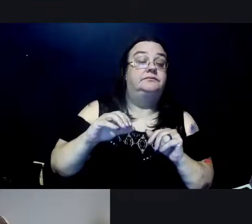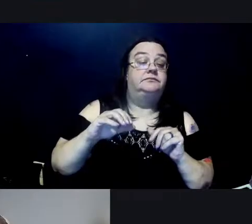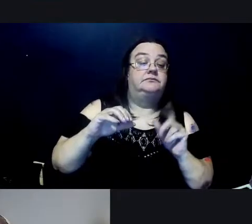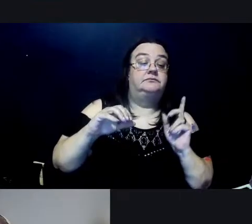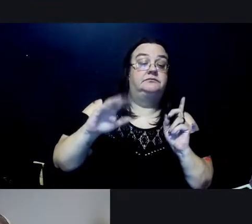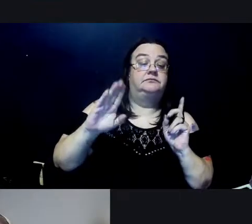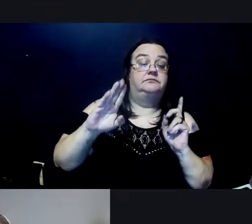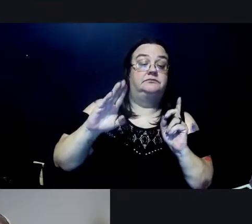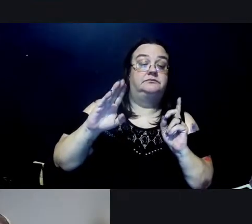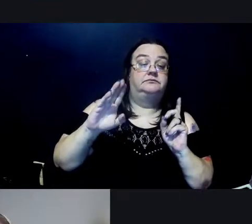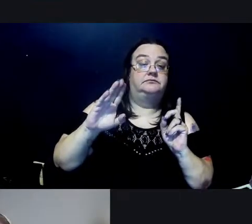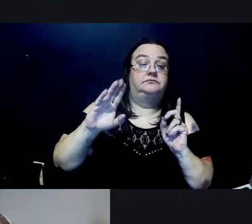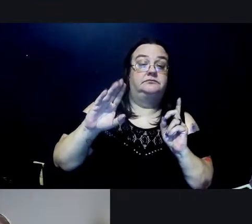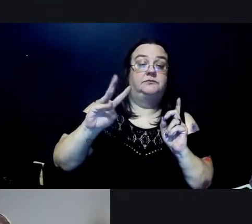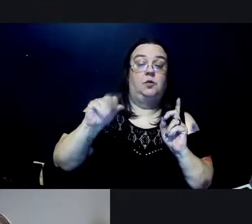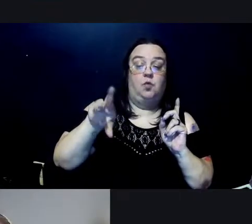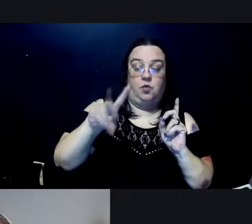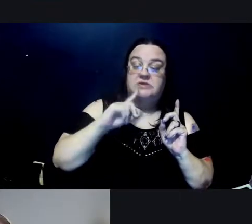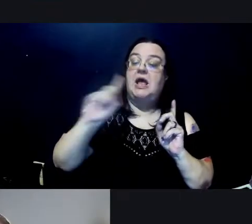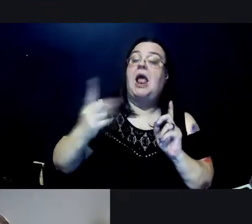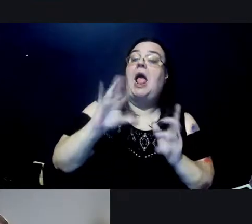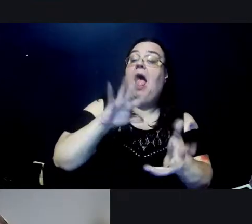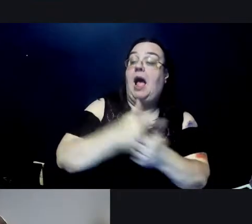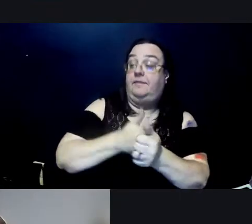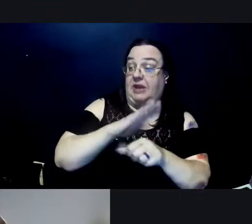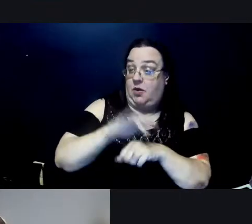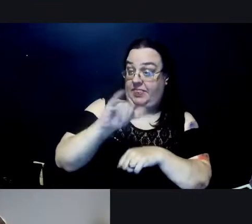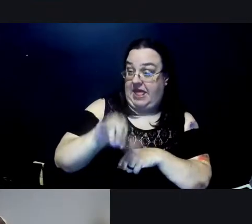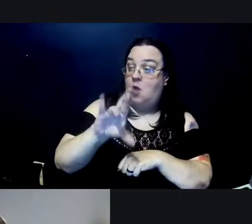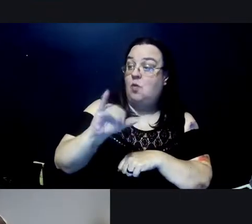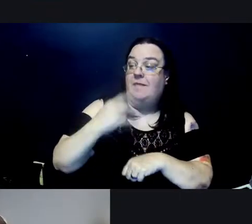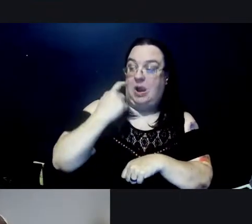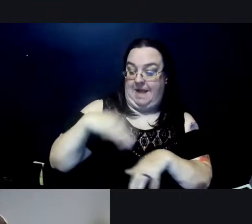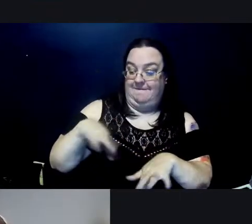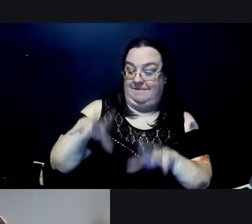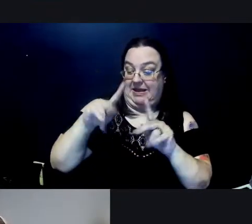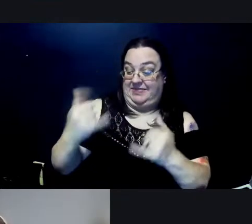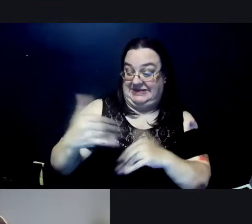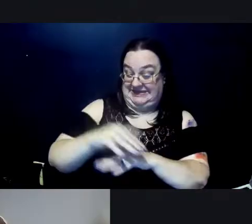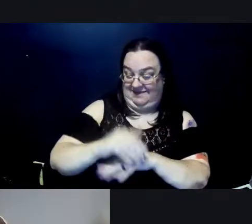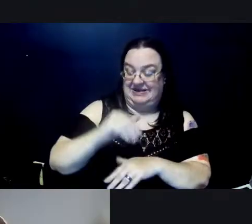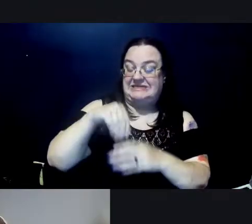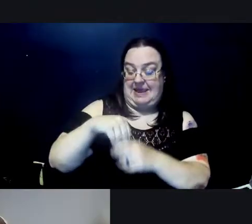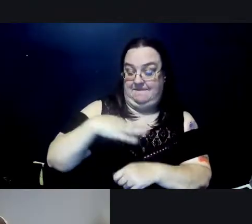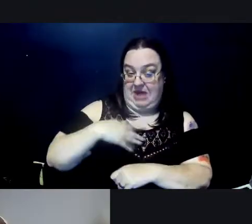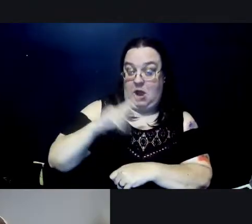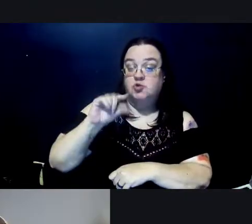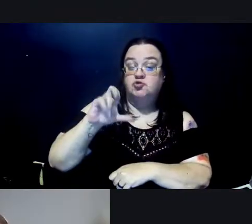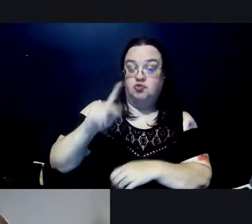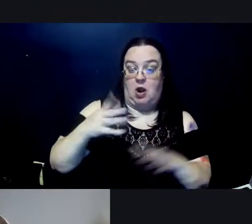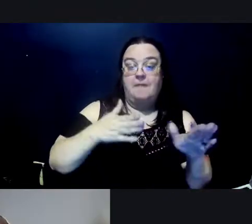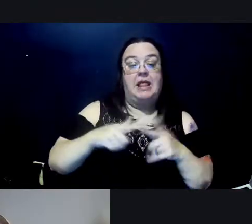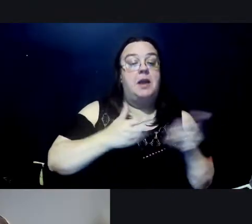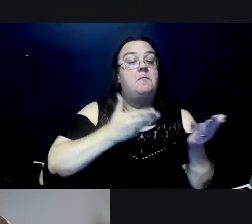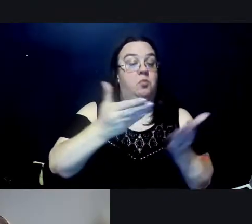that, Robin. I actually picked them up this evening. They're in my truck, and I intend to bring them down on